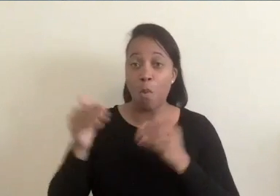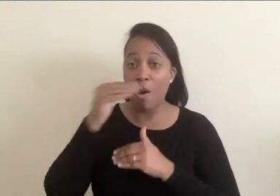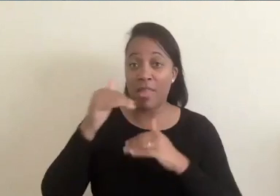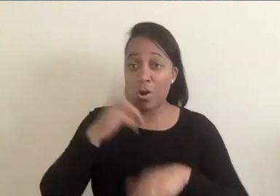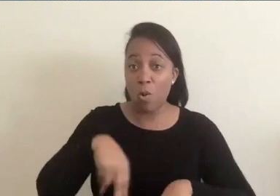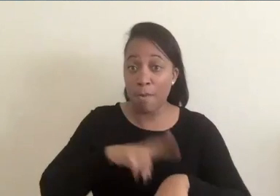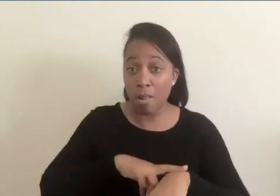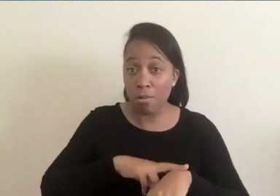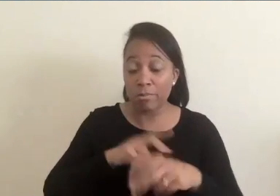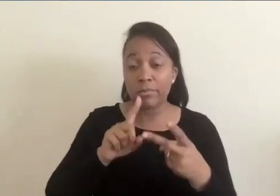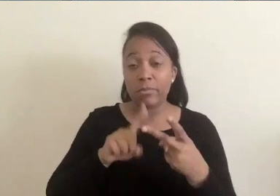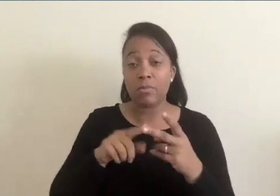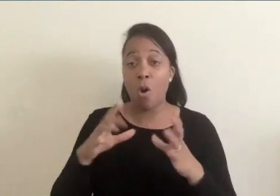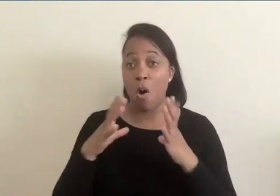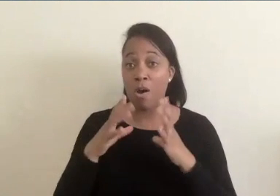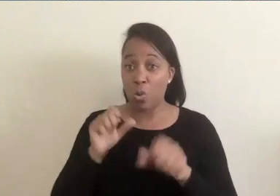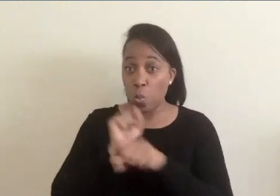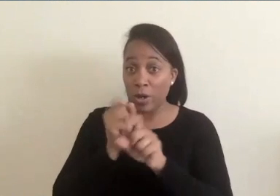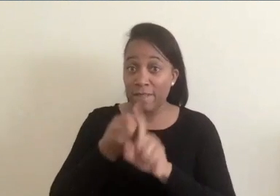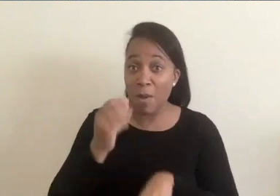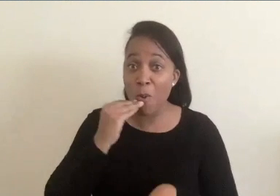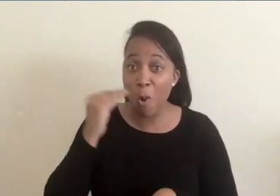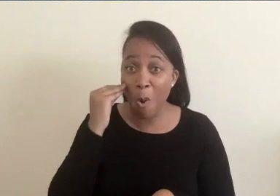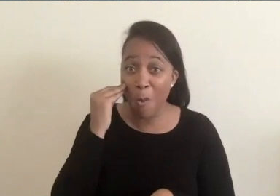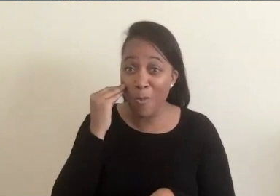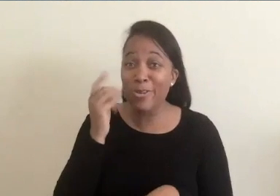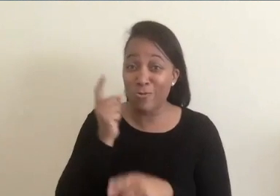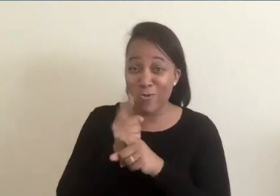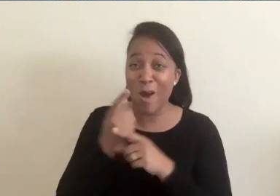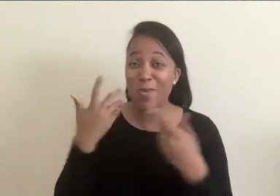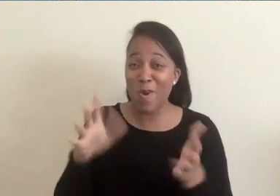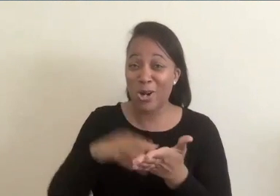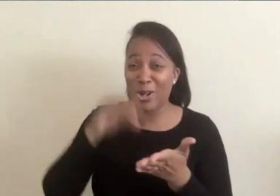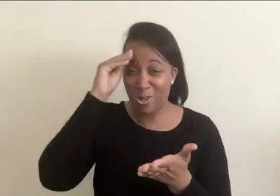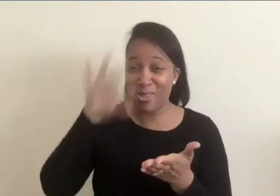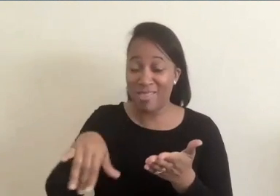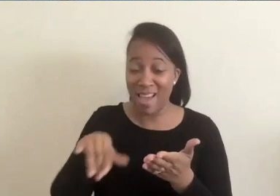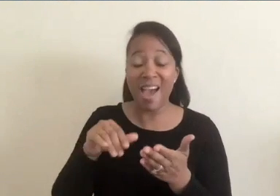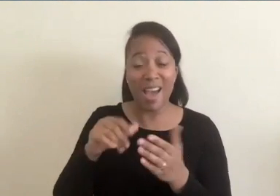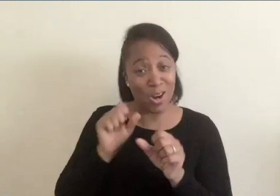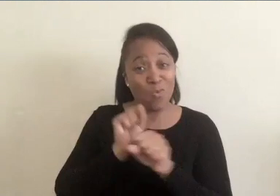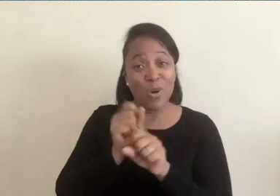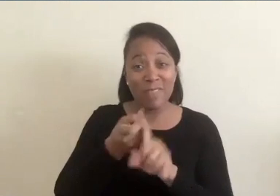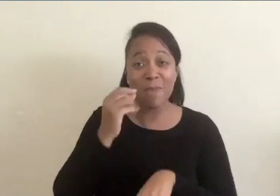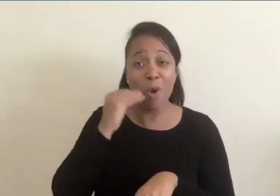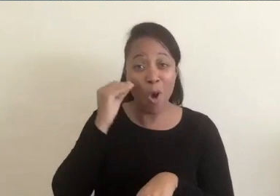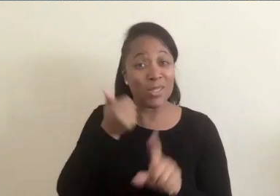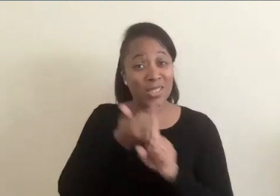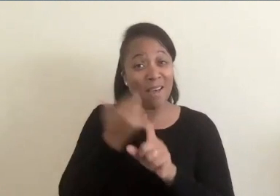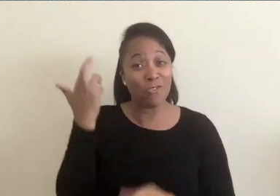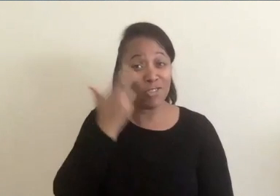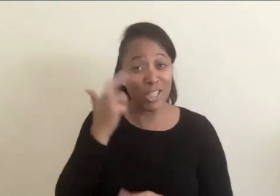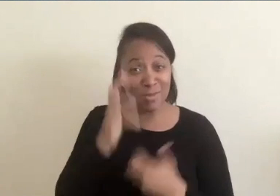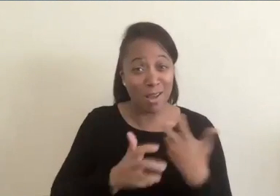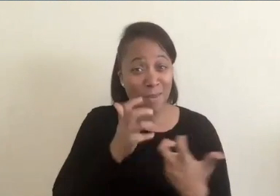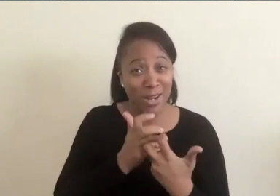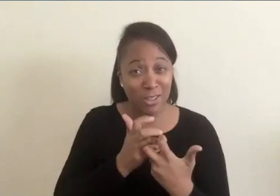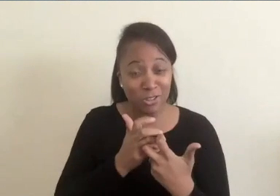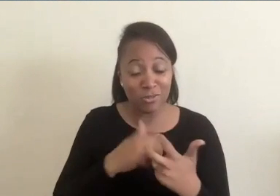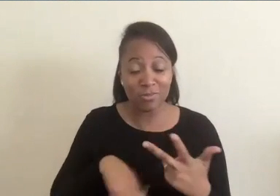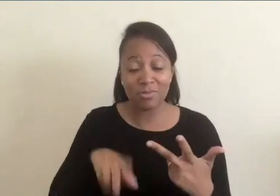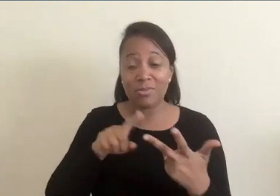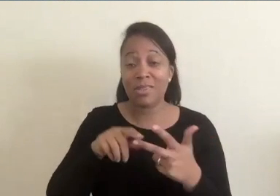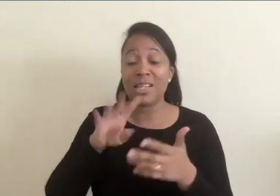could be working from home. Boy, we've learned that, right? That working from home can be a reasonable accommodation.